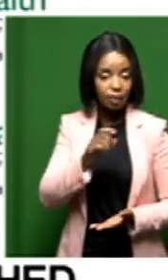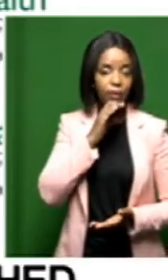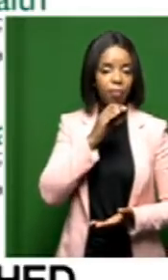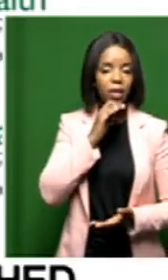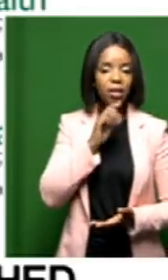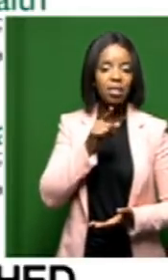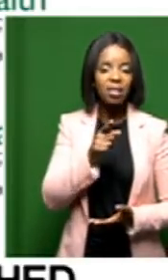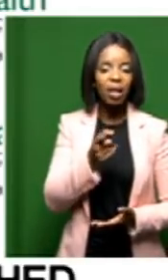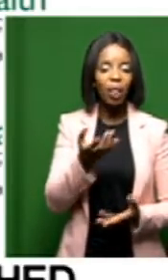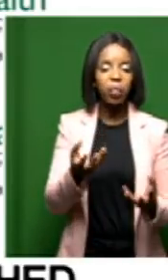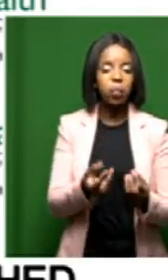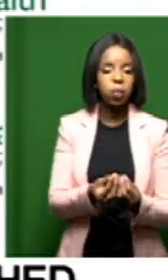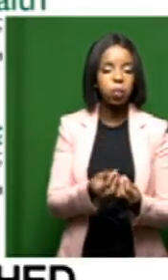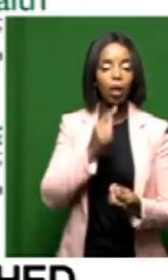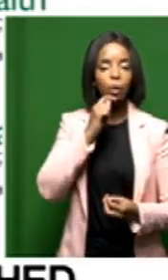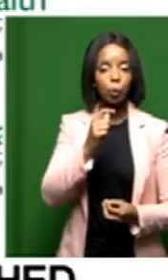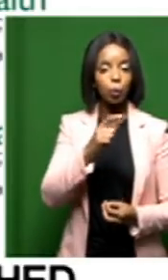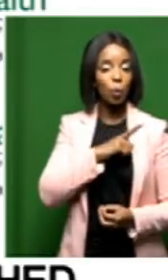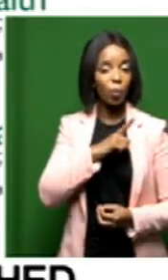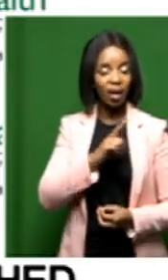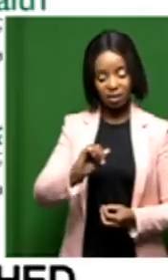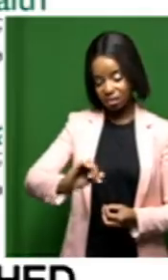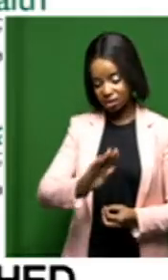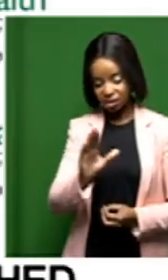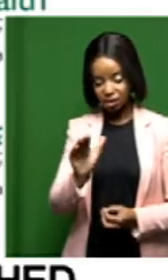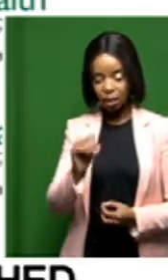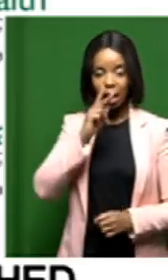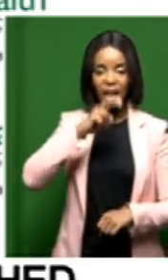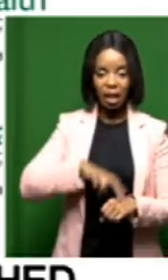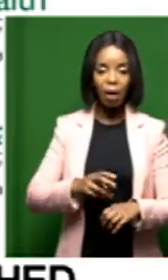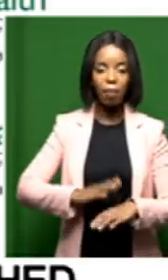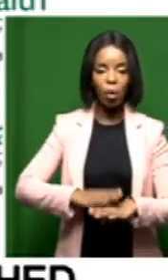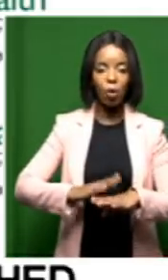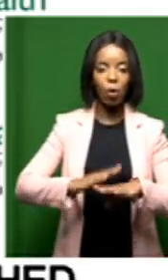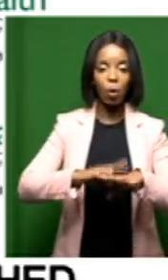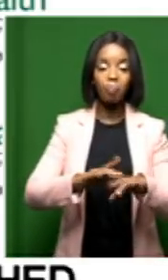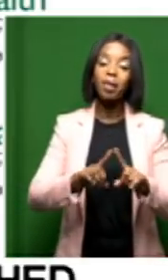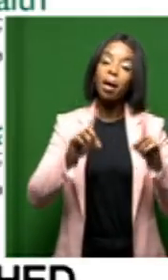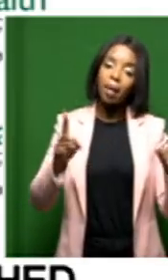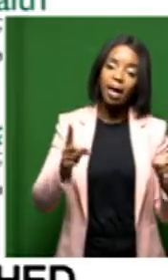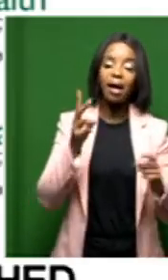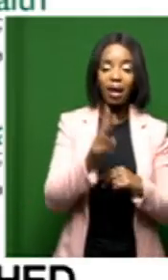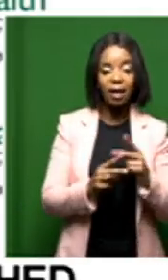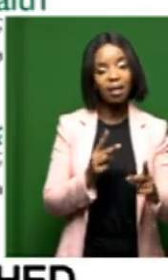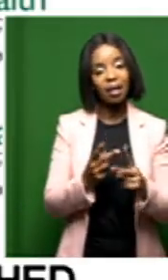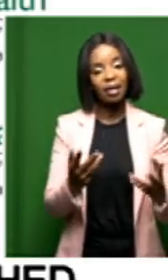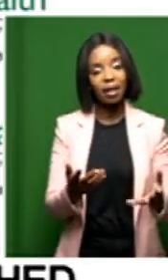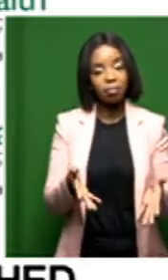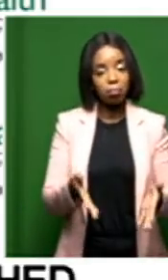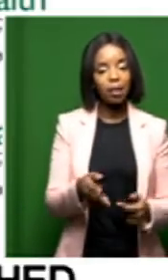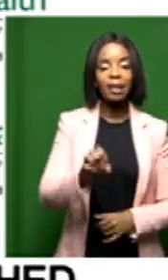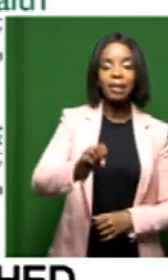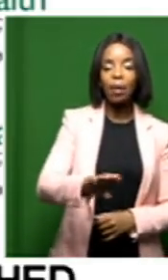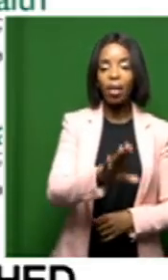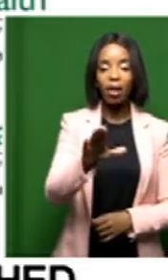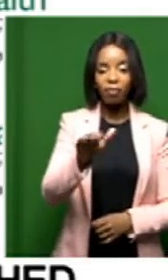continent needs. Yeah. But contrary, I mean, as compared to South Africa, where again, with the very good support